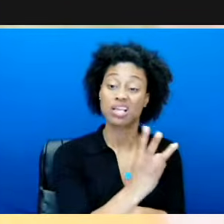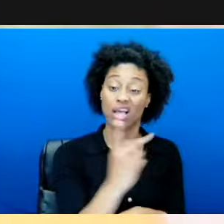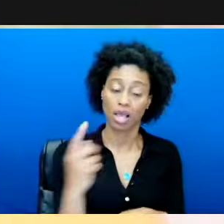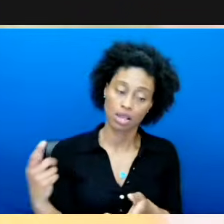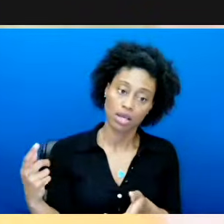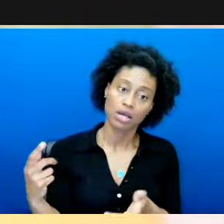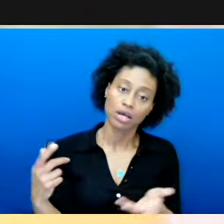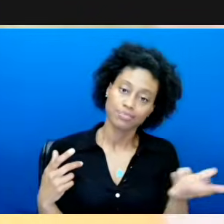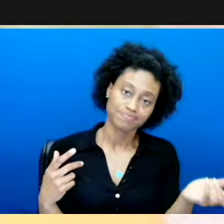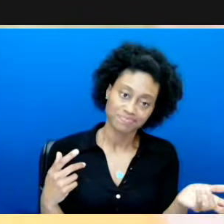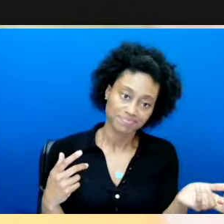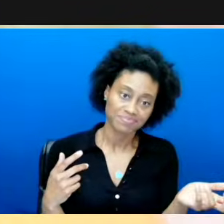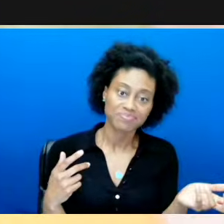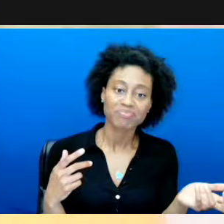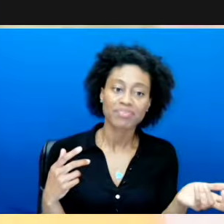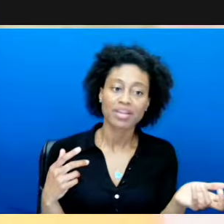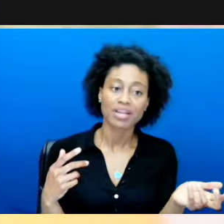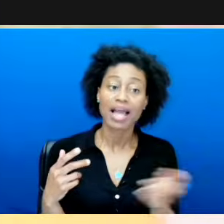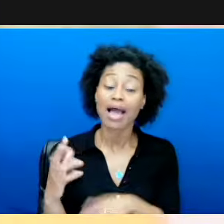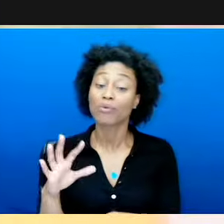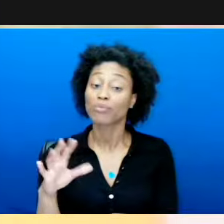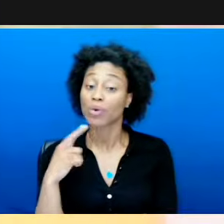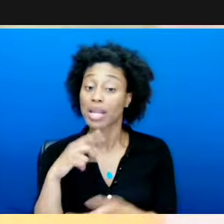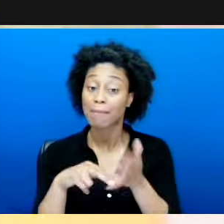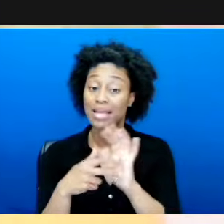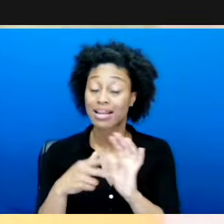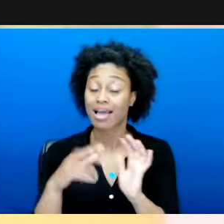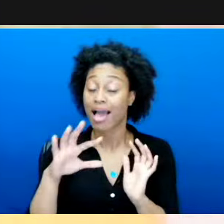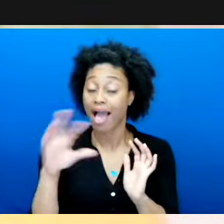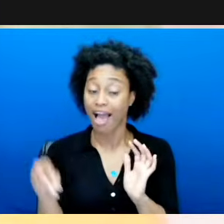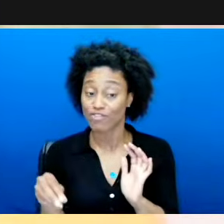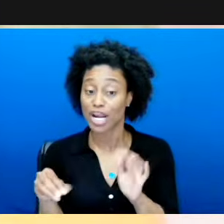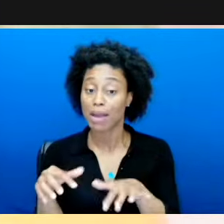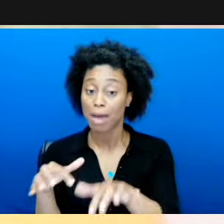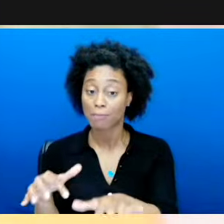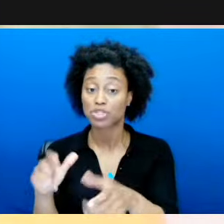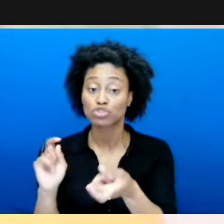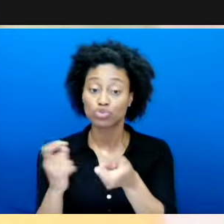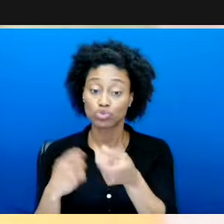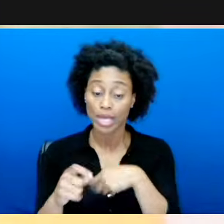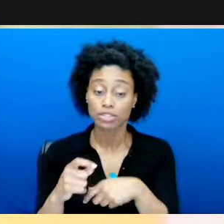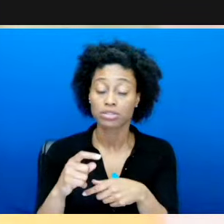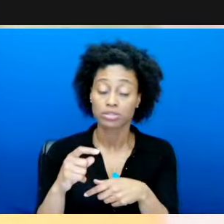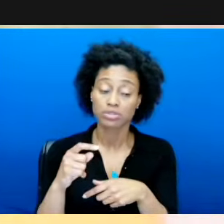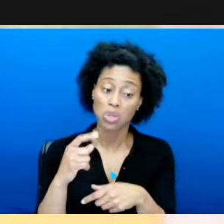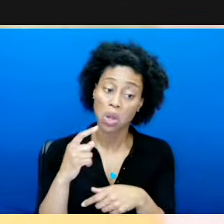when African population switched to a Western diet, there was a marked